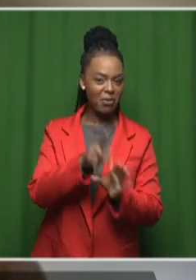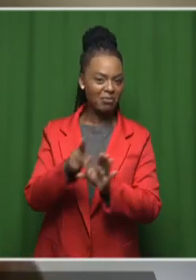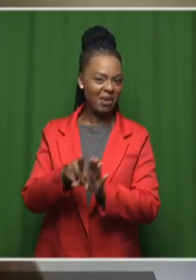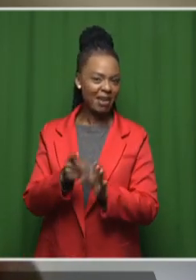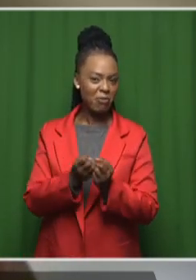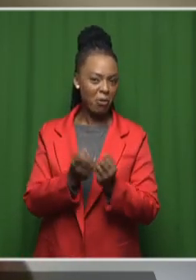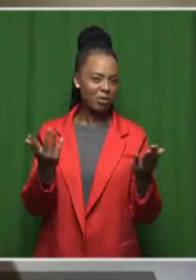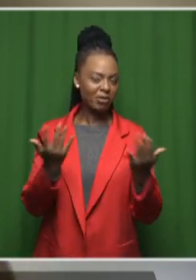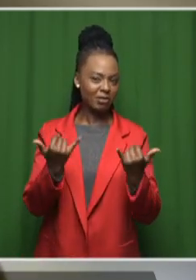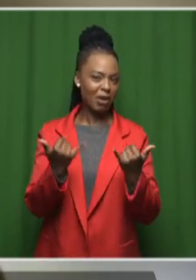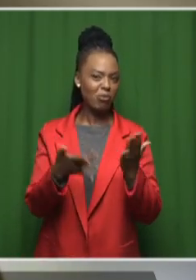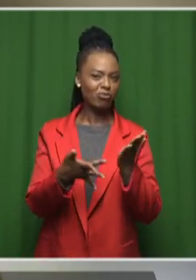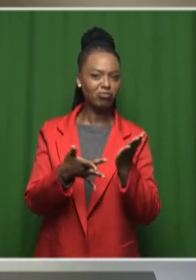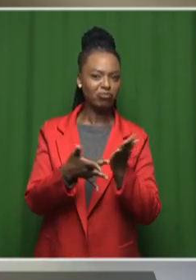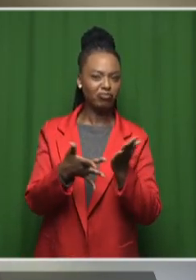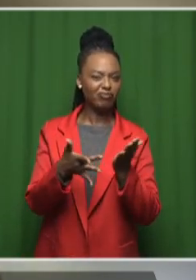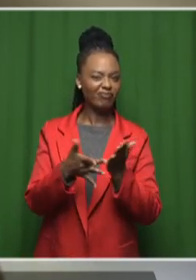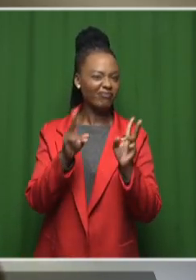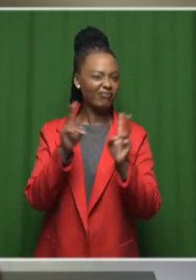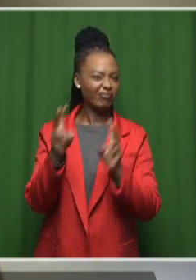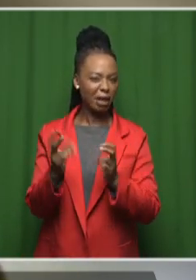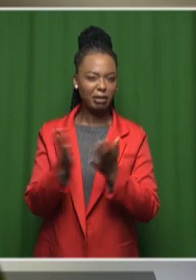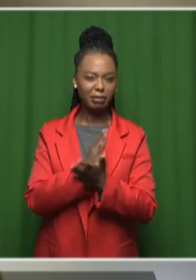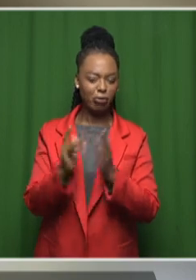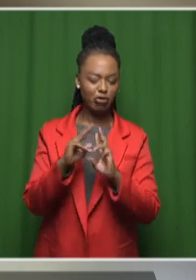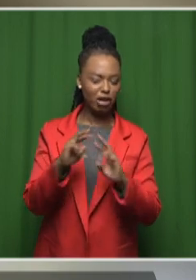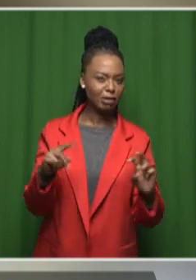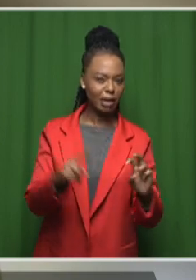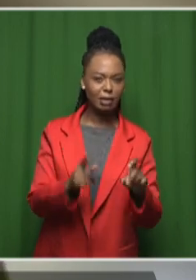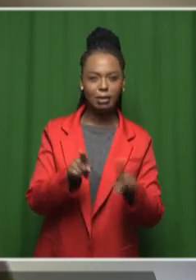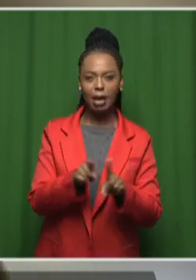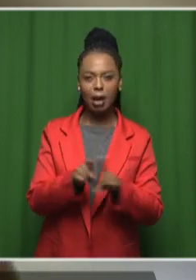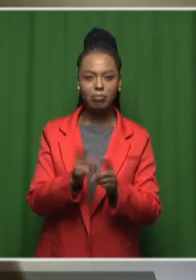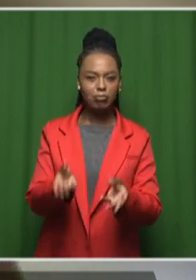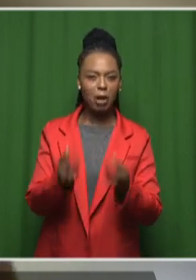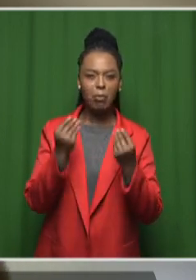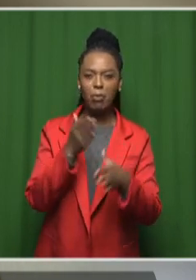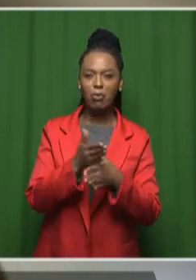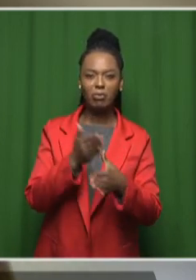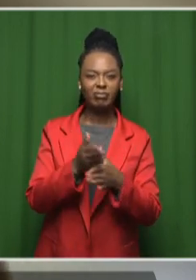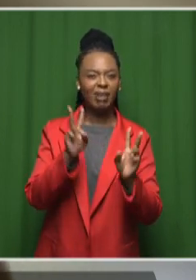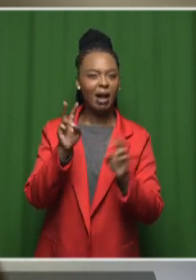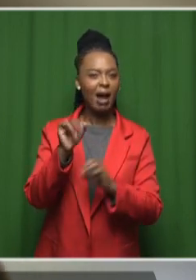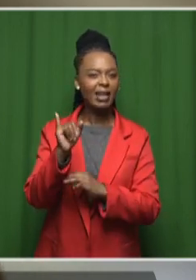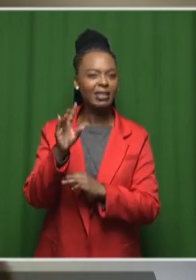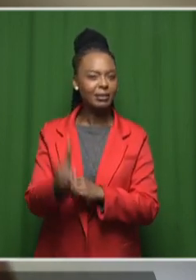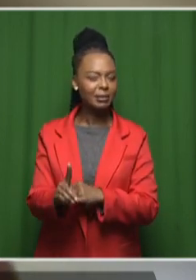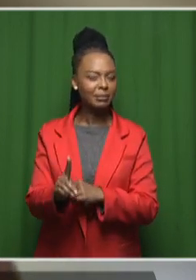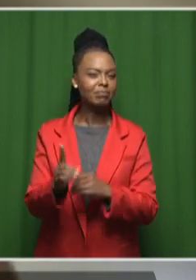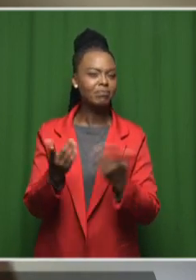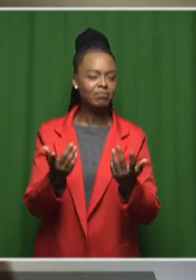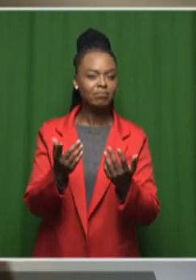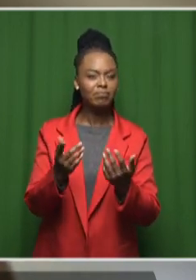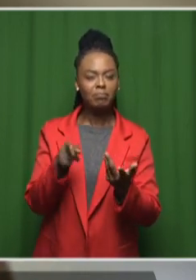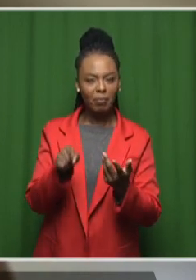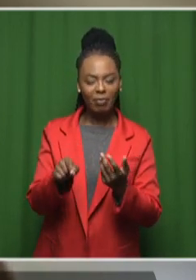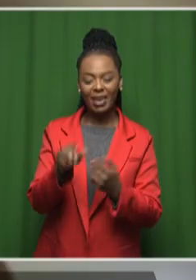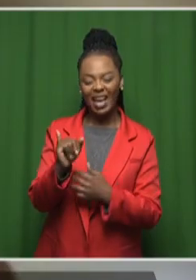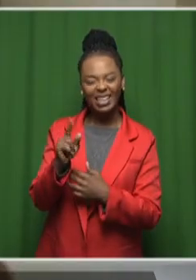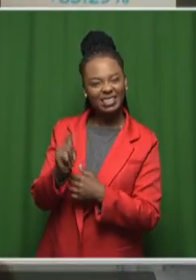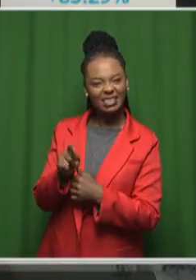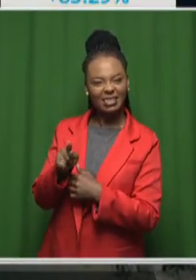people making a lot of groundbreaking research and entering into the workforce and bringing with them their way of thinking, their way of being, the creativity